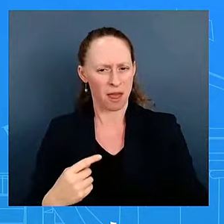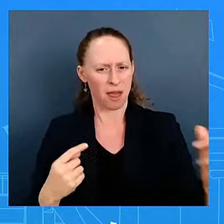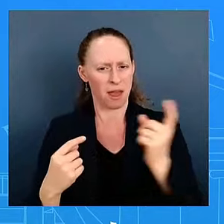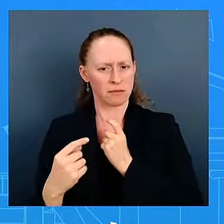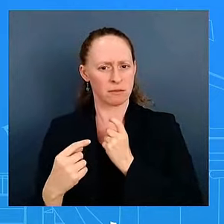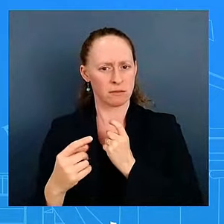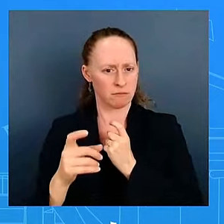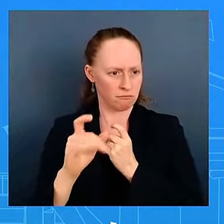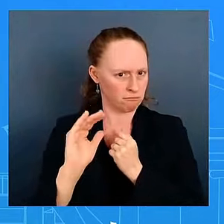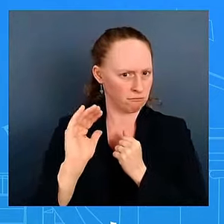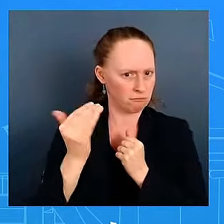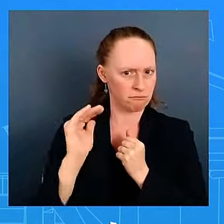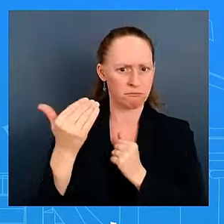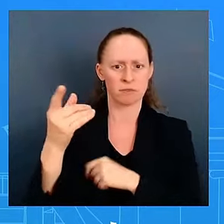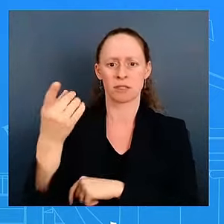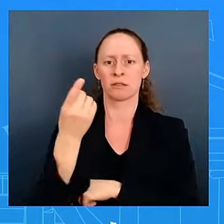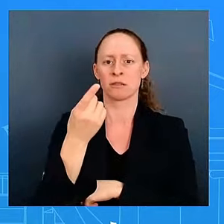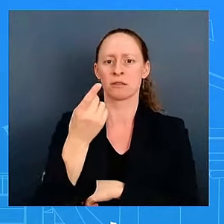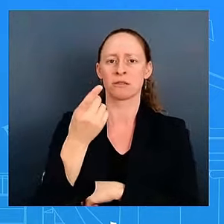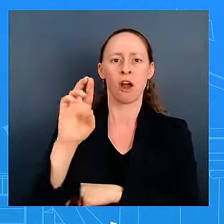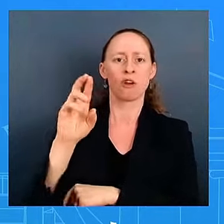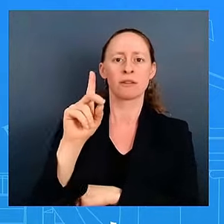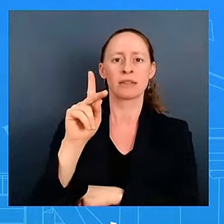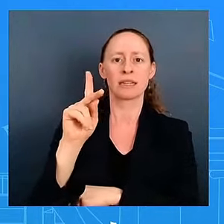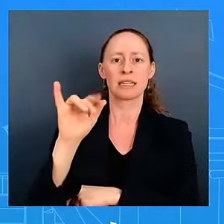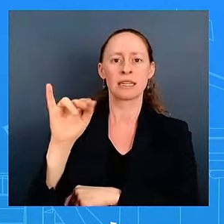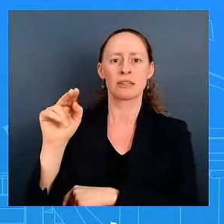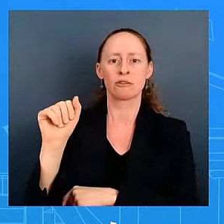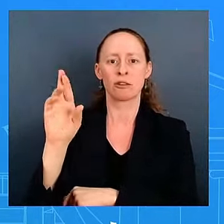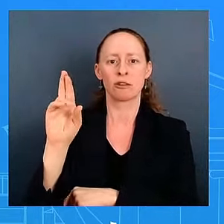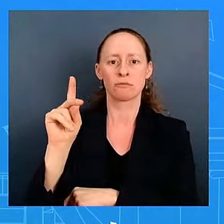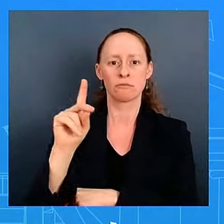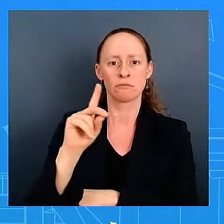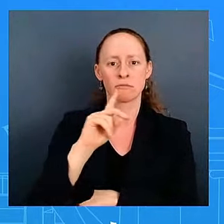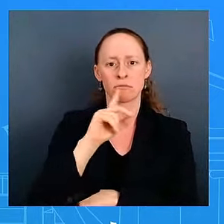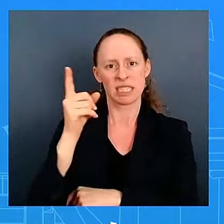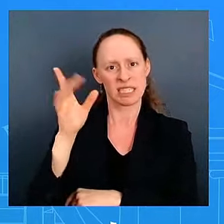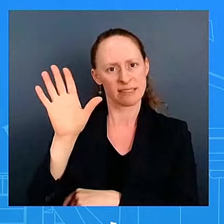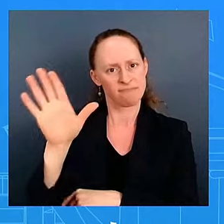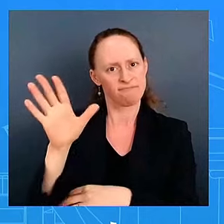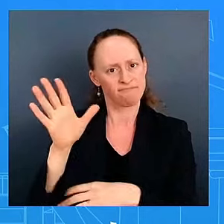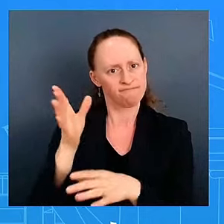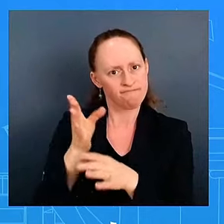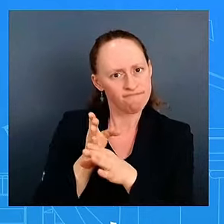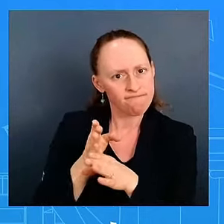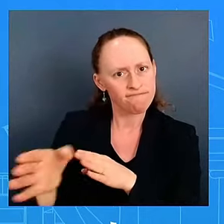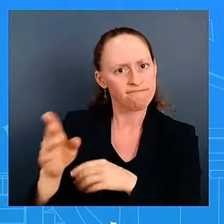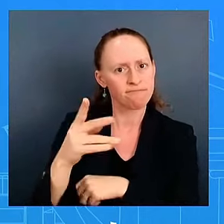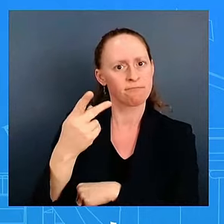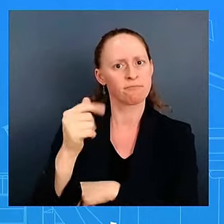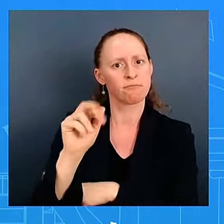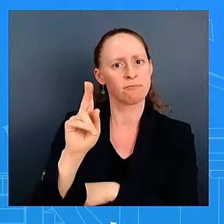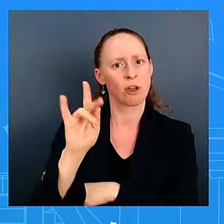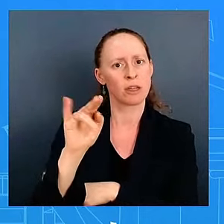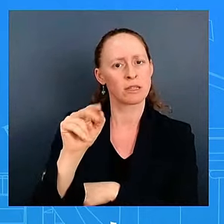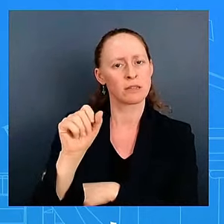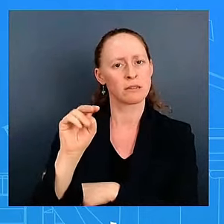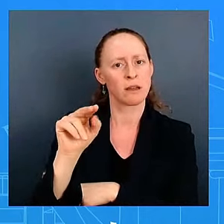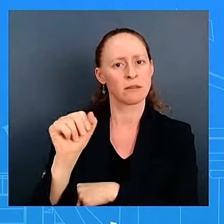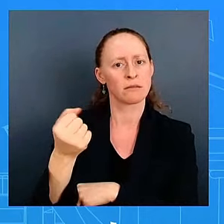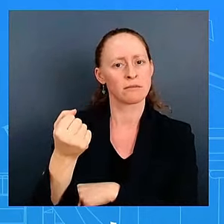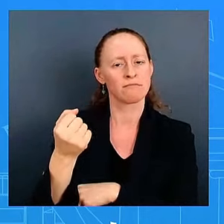in fact, he's a general neurologist. That was something that Dr. O'Connor was actually able to confirm, that he was a general